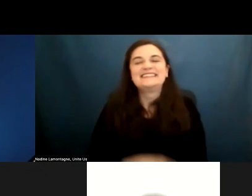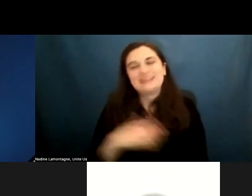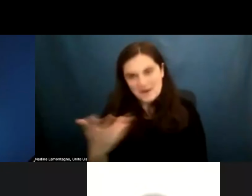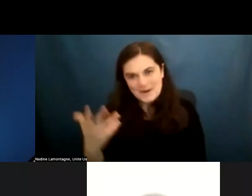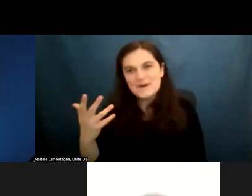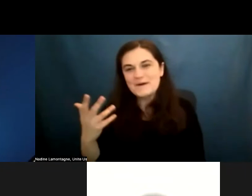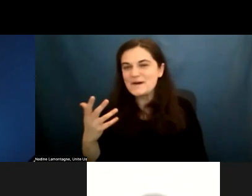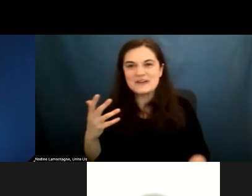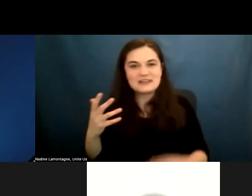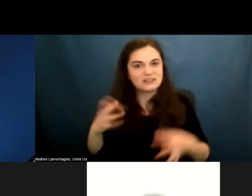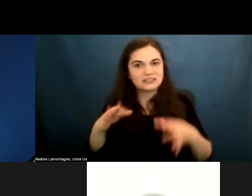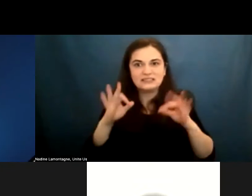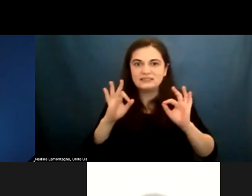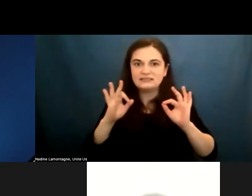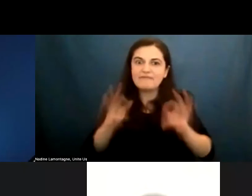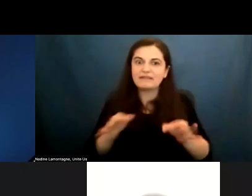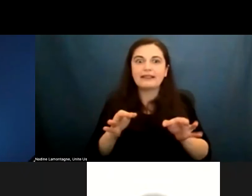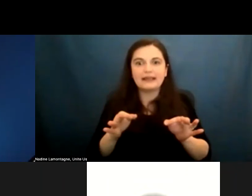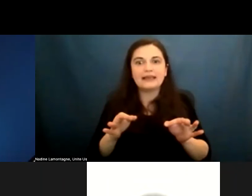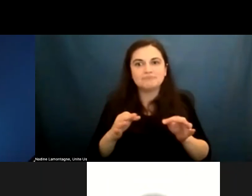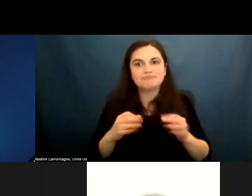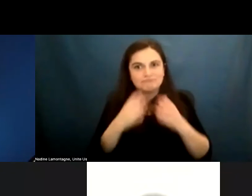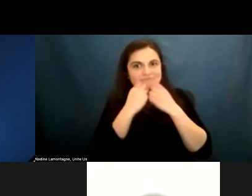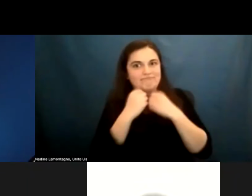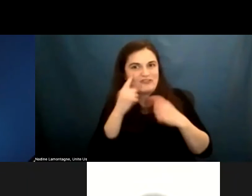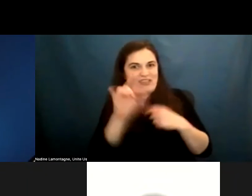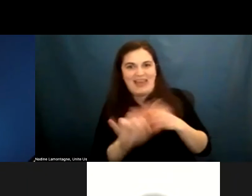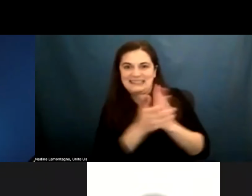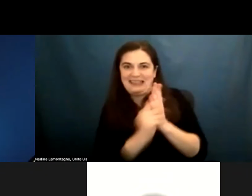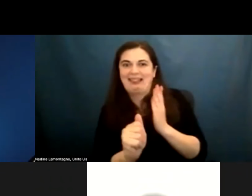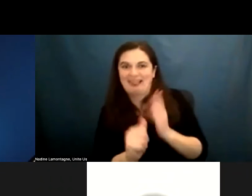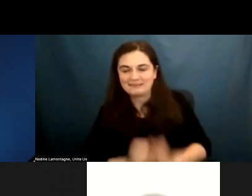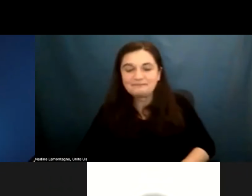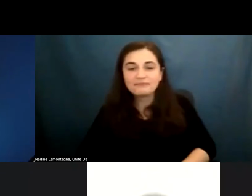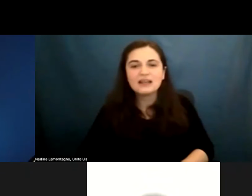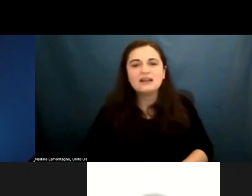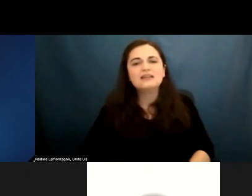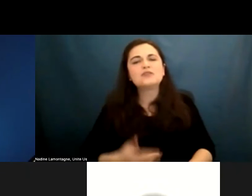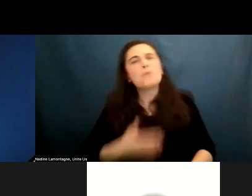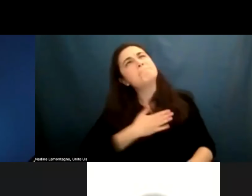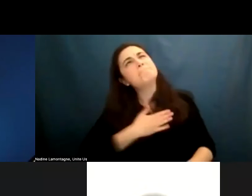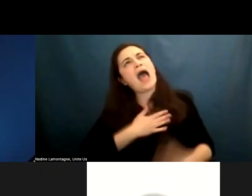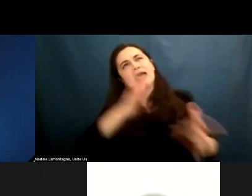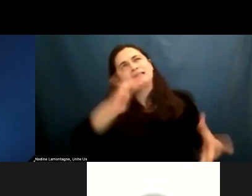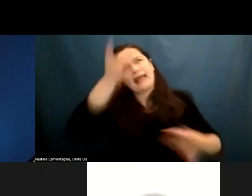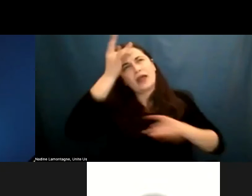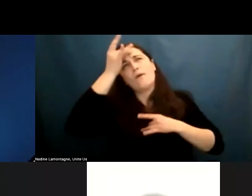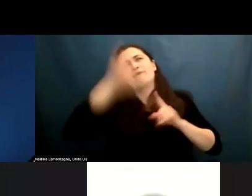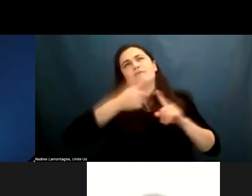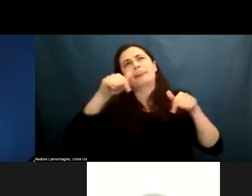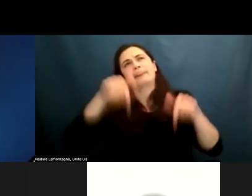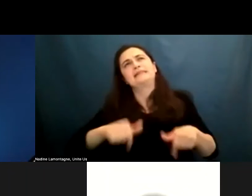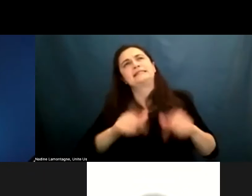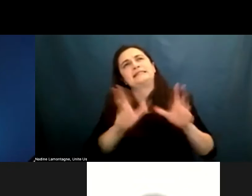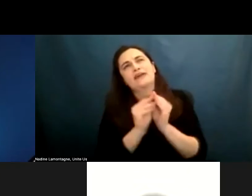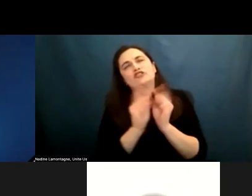definitely, there's value in that. And so I think what I take away from what you're saying is that people who care about this issue, even